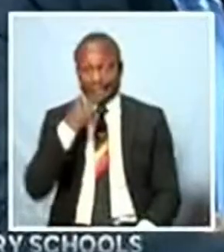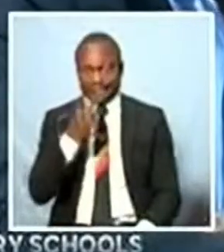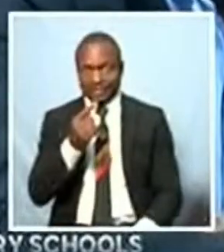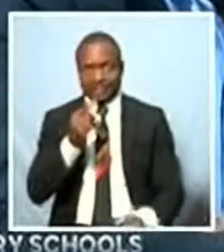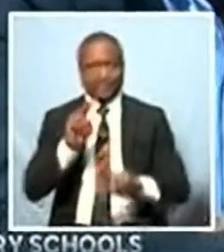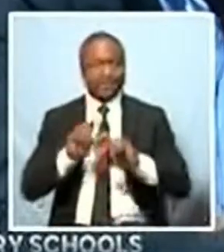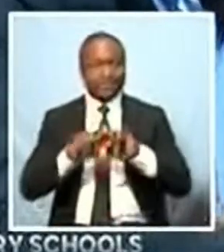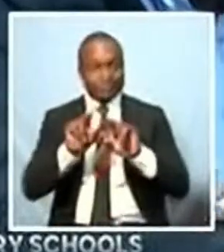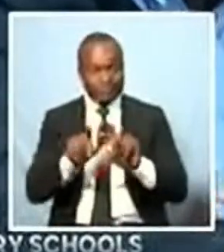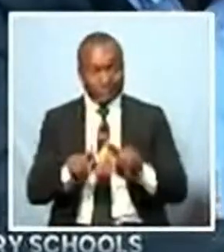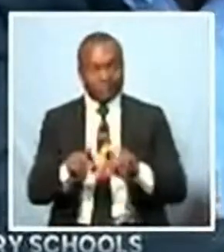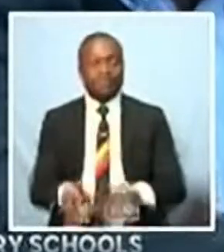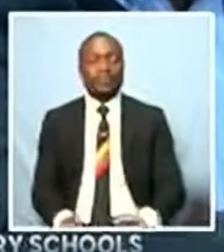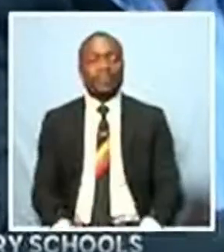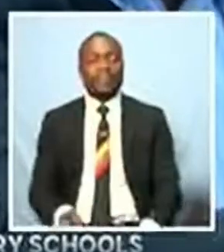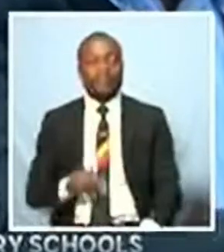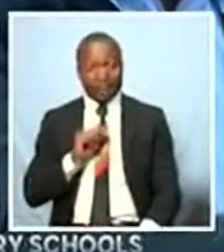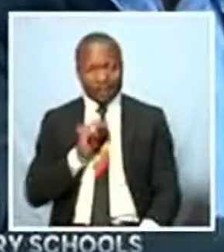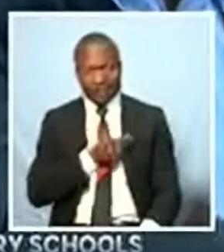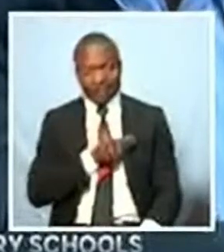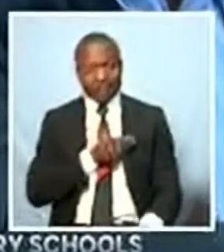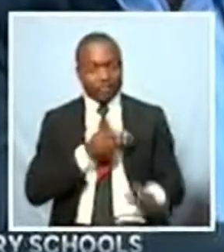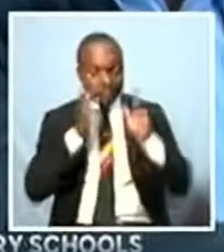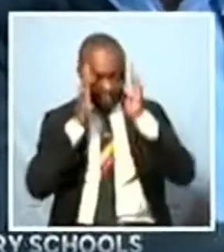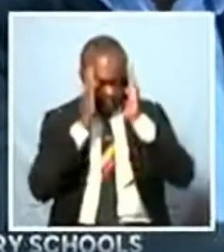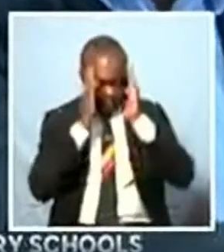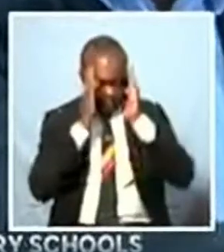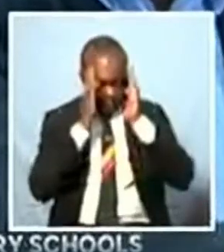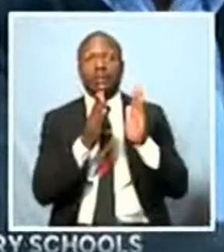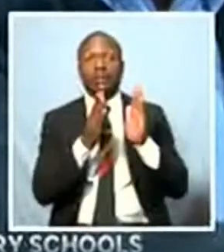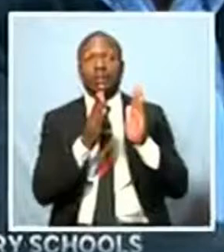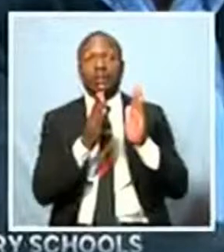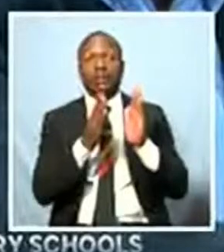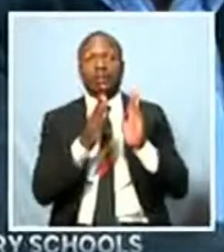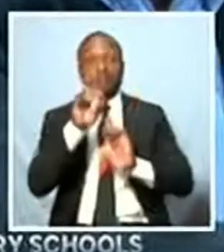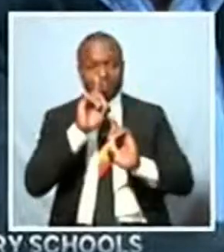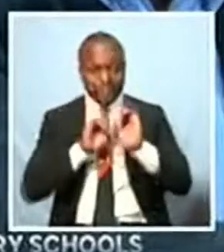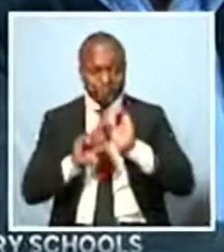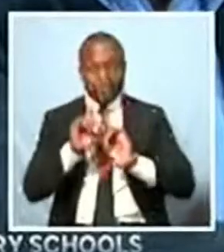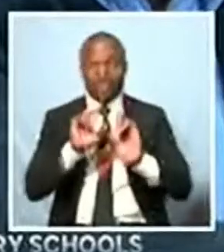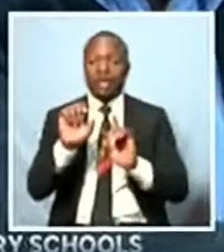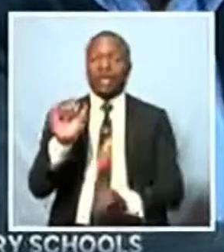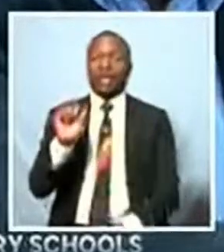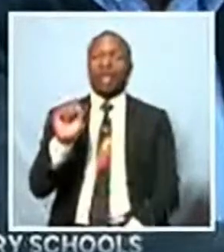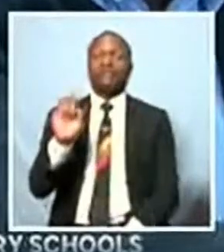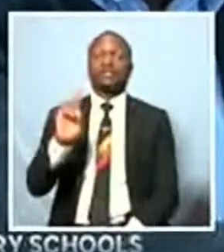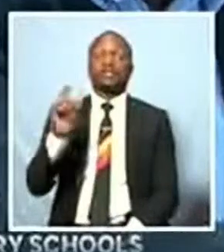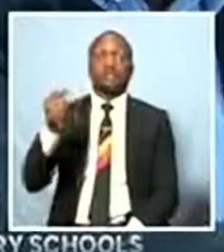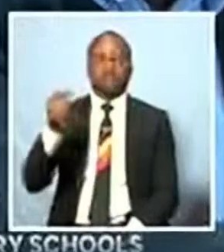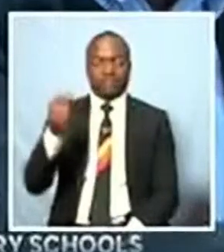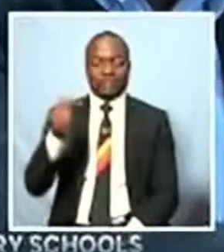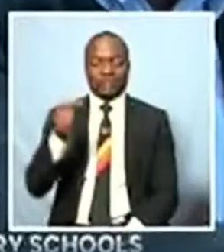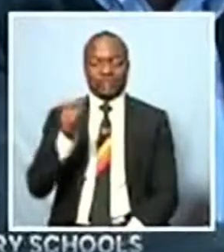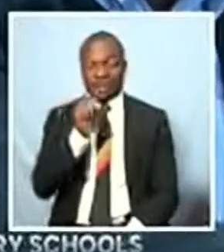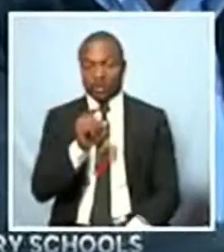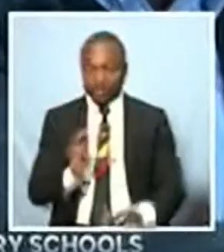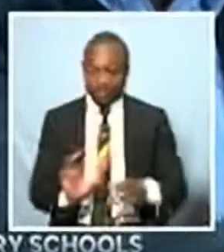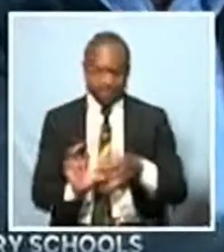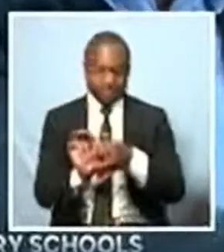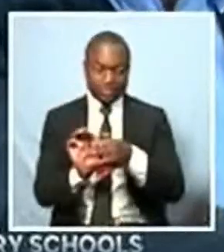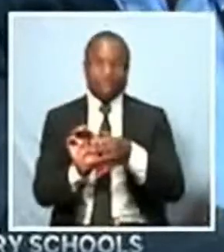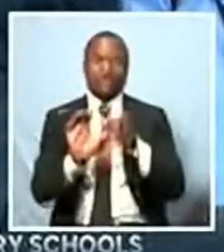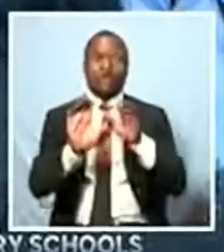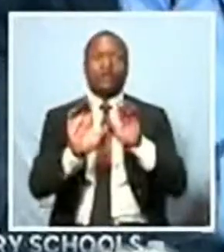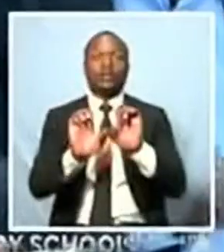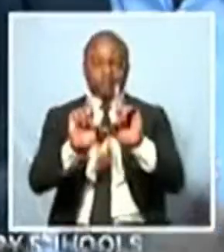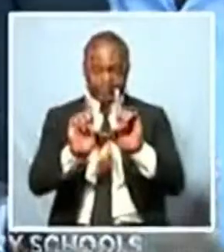Chairperson, we are basing our discussions on the Sustainable Development Goals, especially those that are connected to